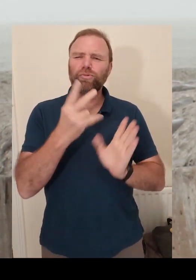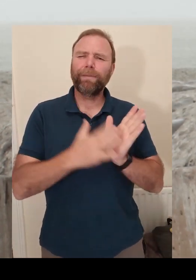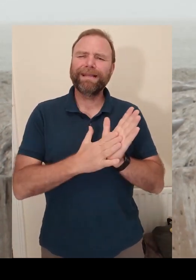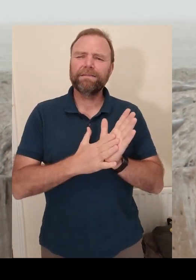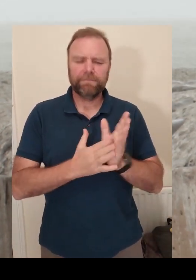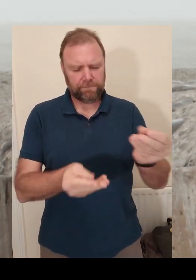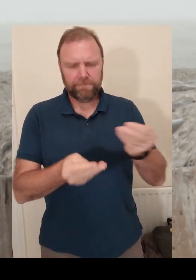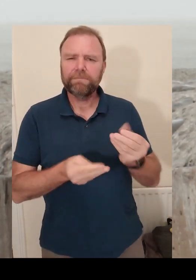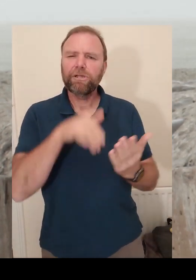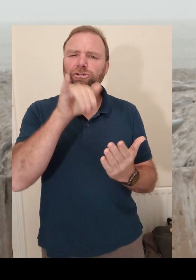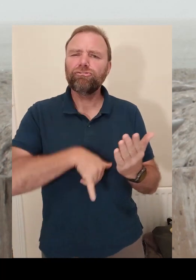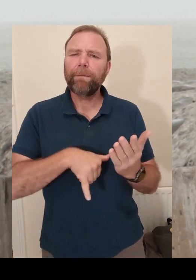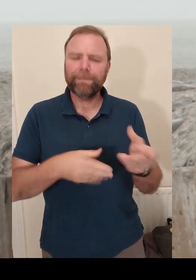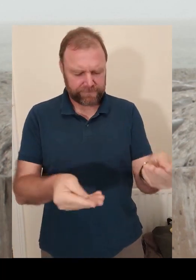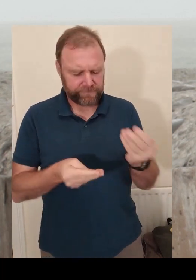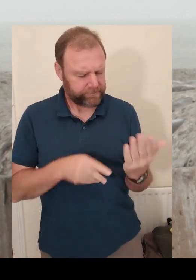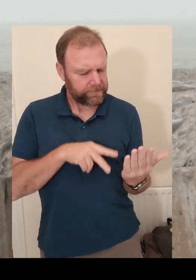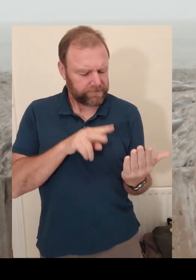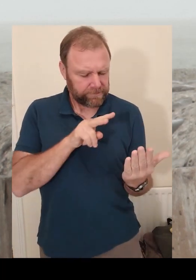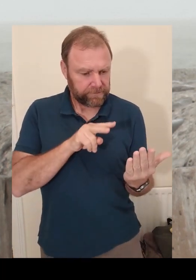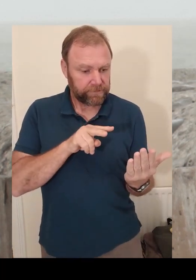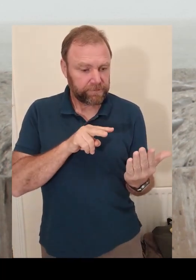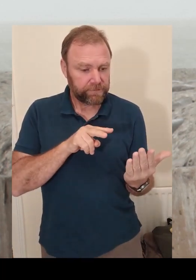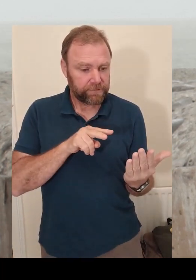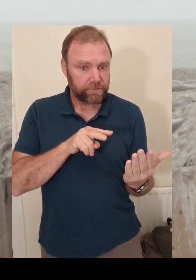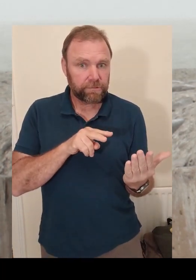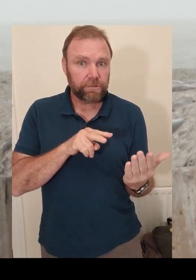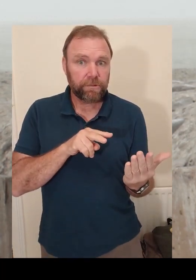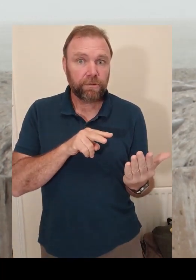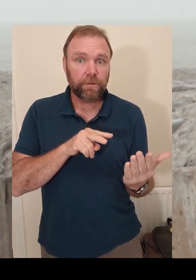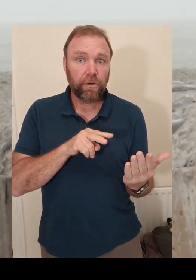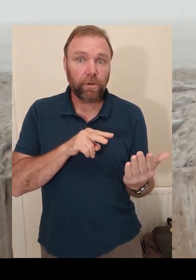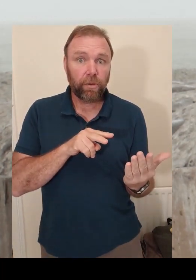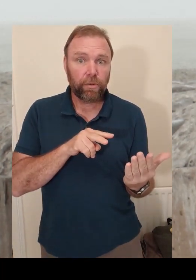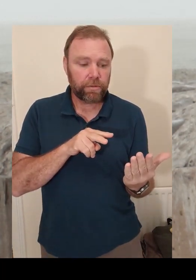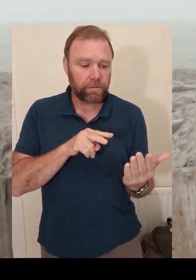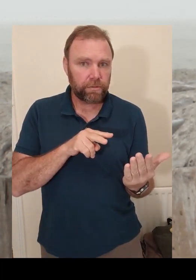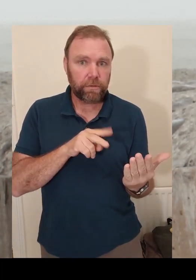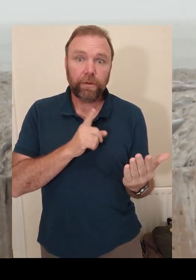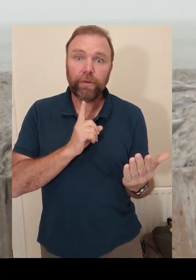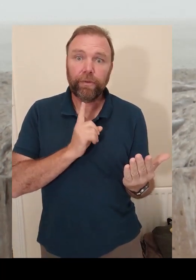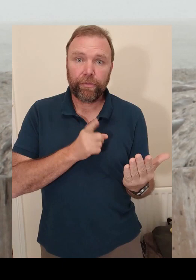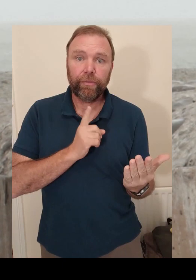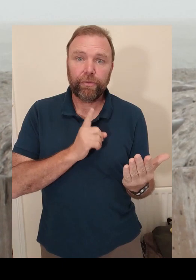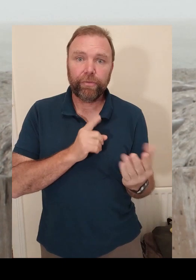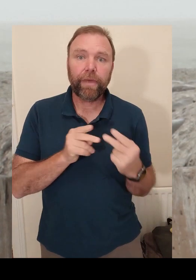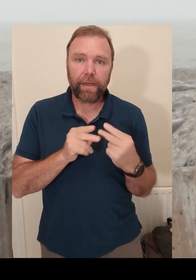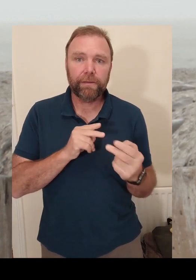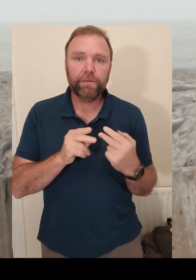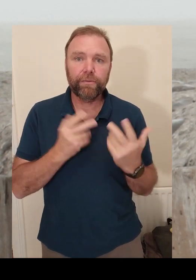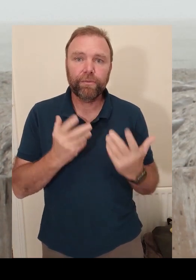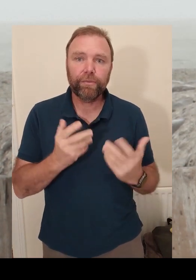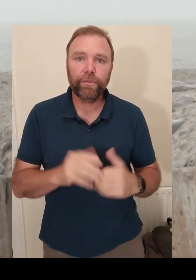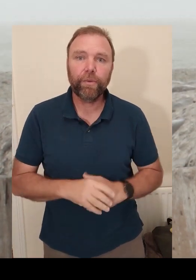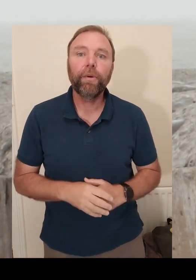literally 2 minutes, I would get a script and it would be, oh, okay, this